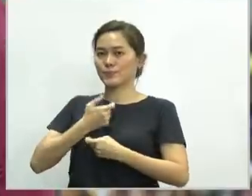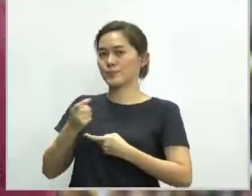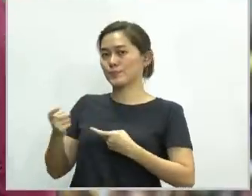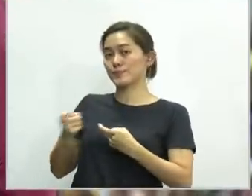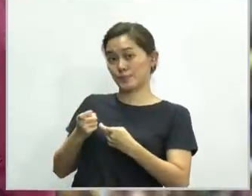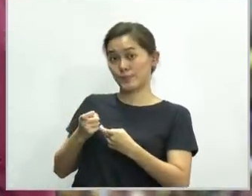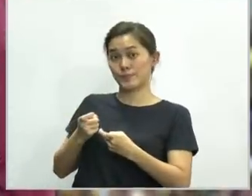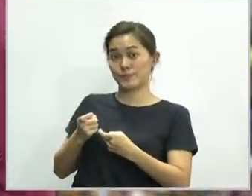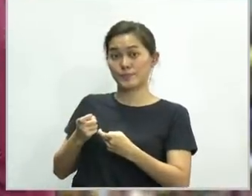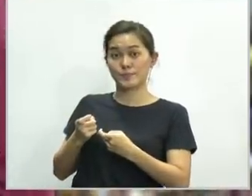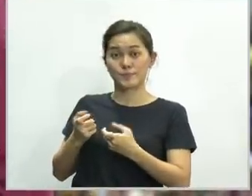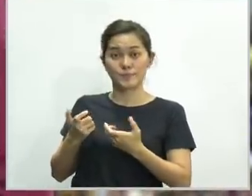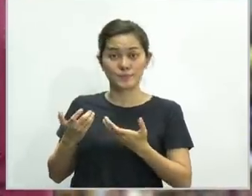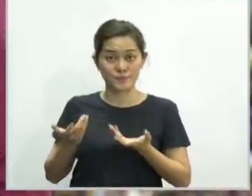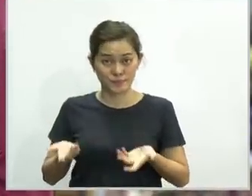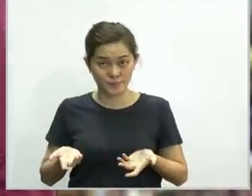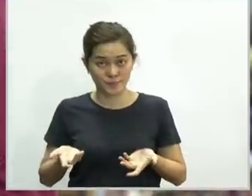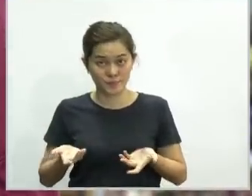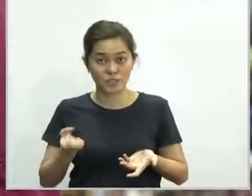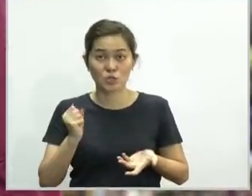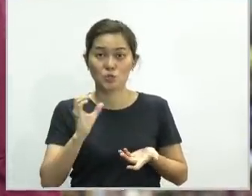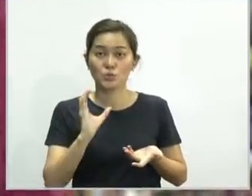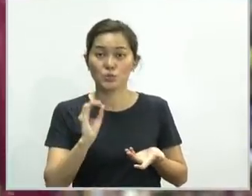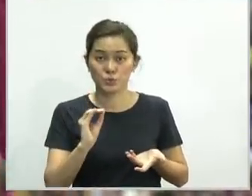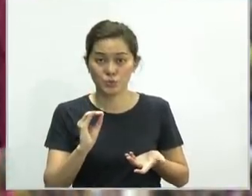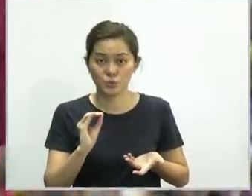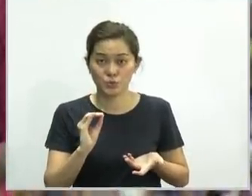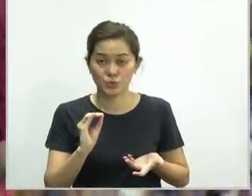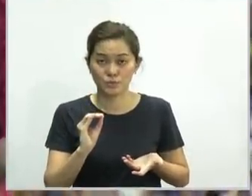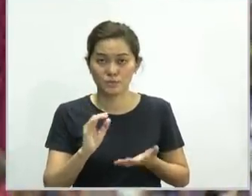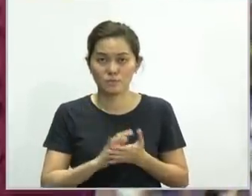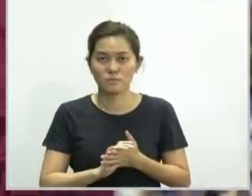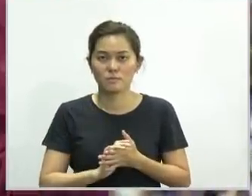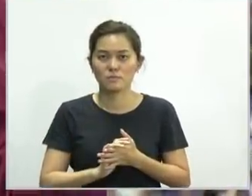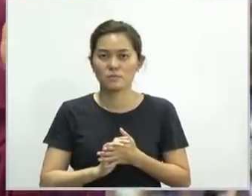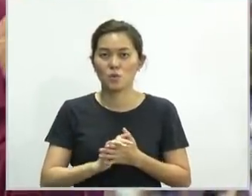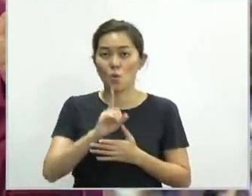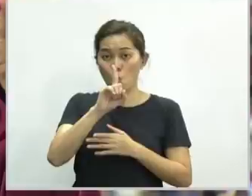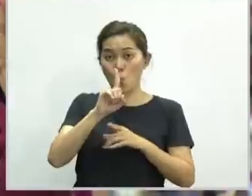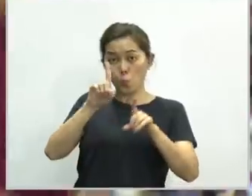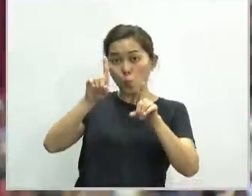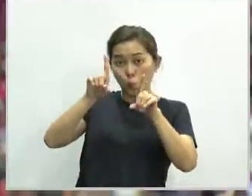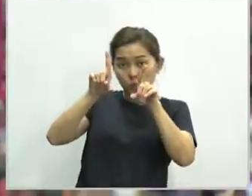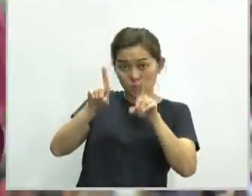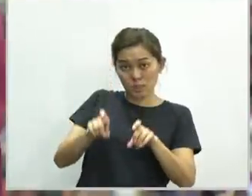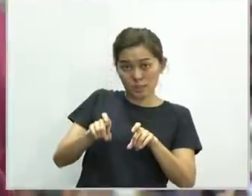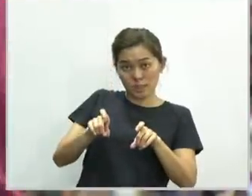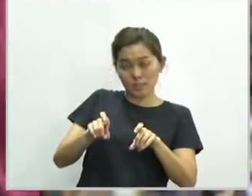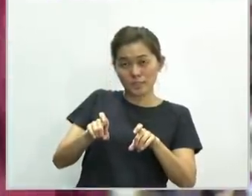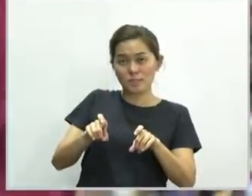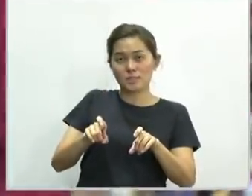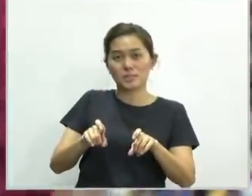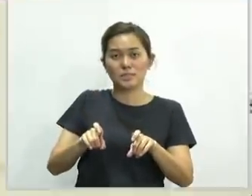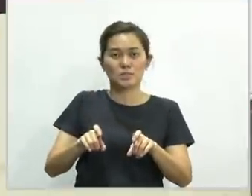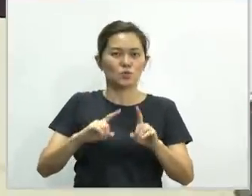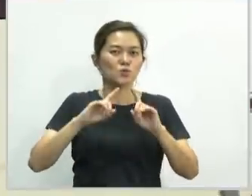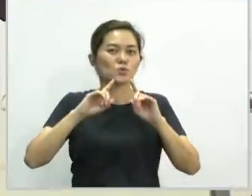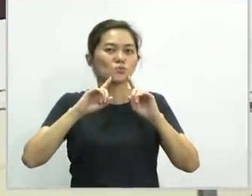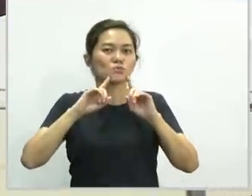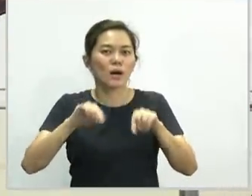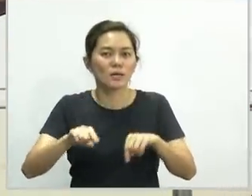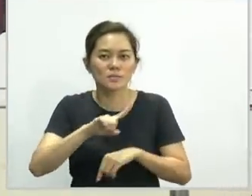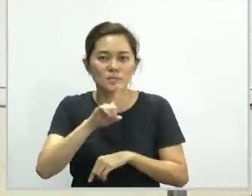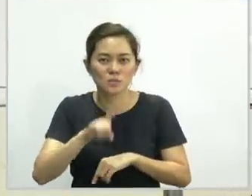self-control. So, one test in answering the